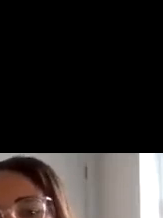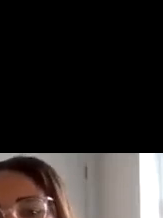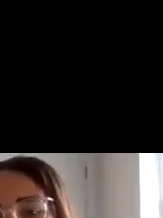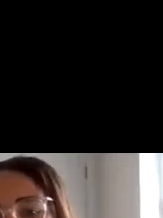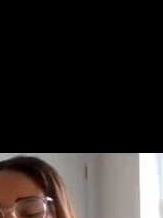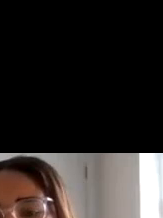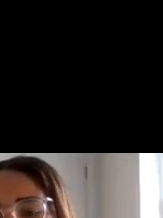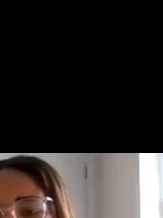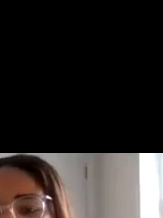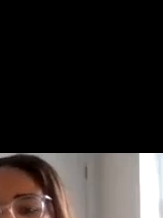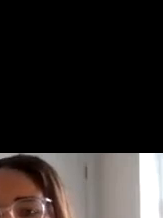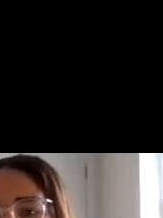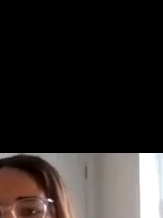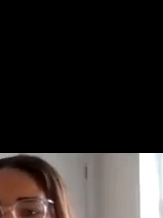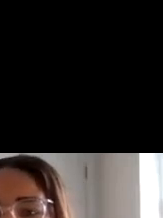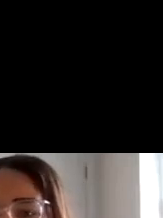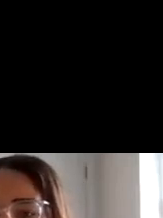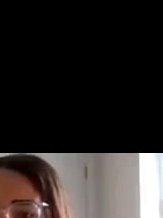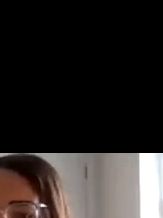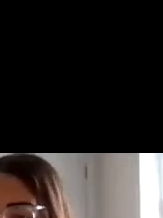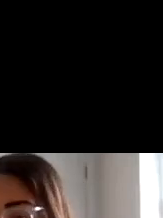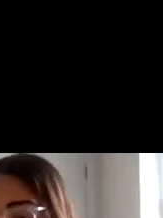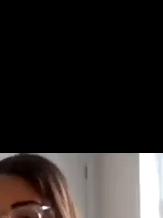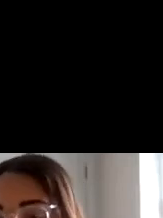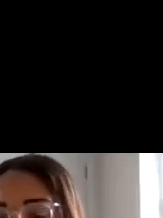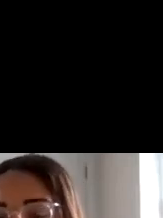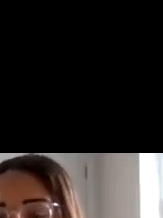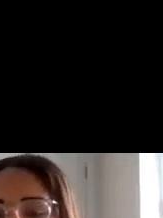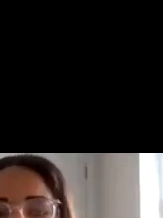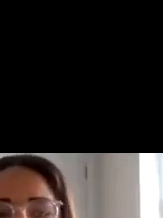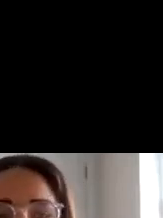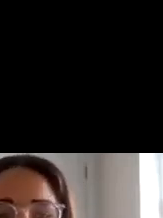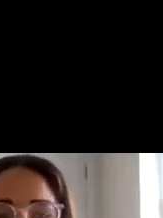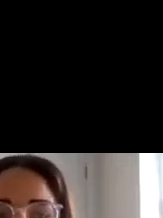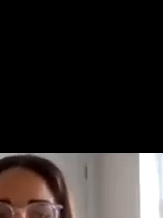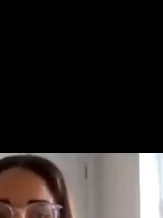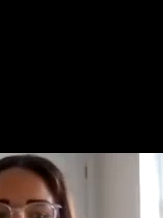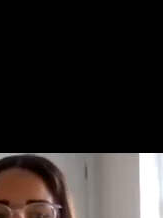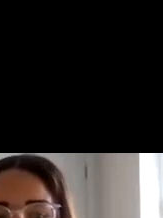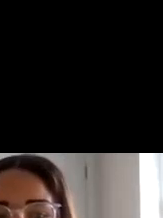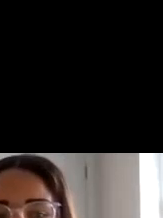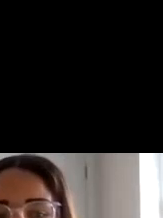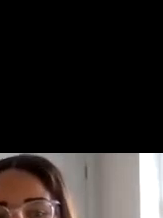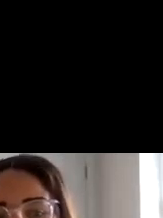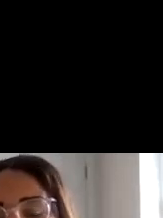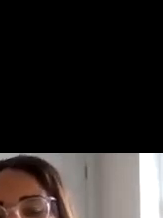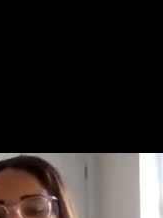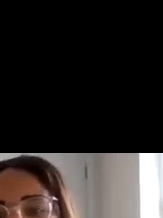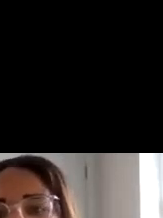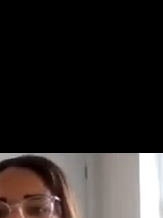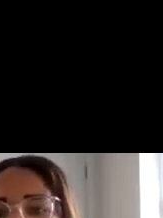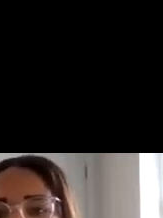different language programmes out there, but hopefully by the end of this session today, you'll understand why we feel Makaton is